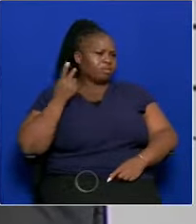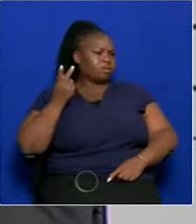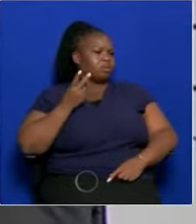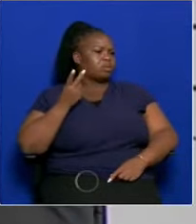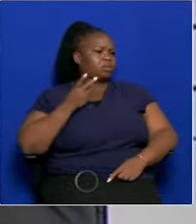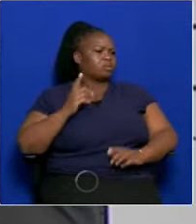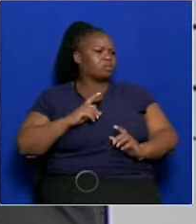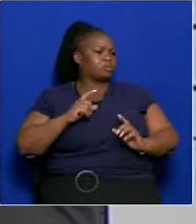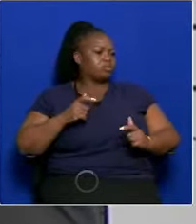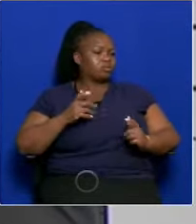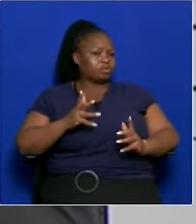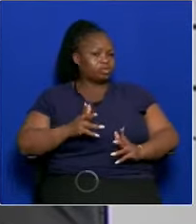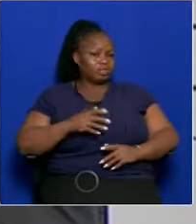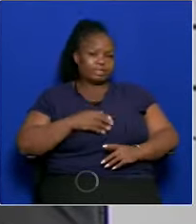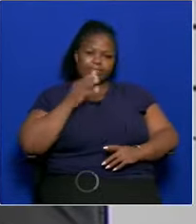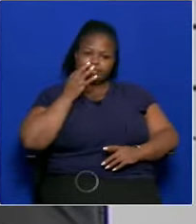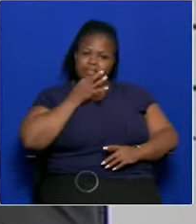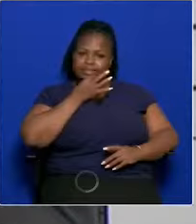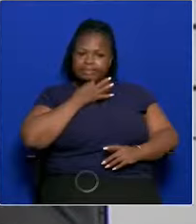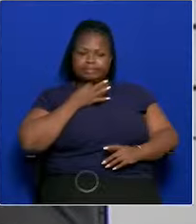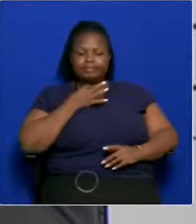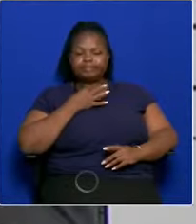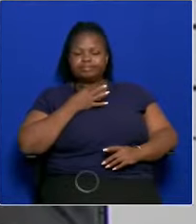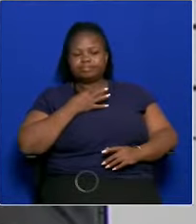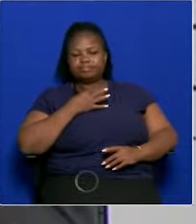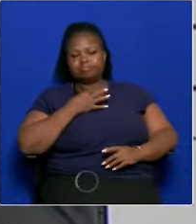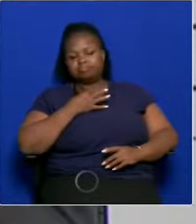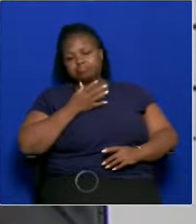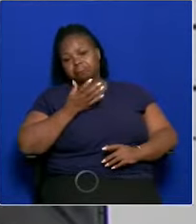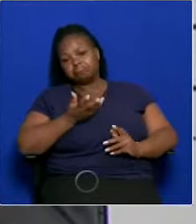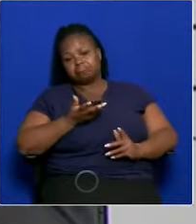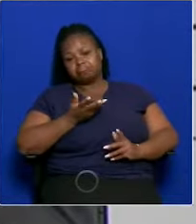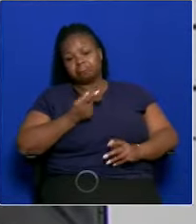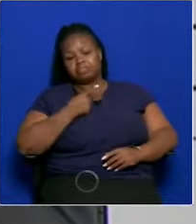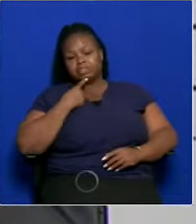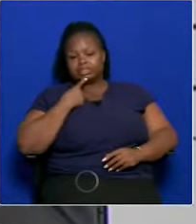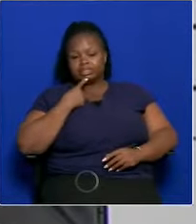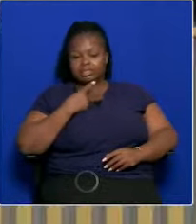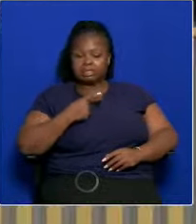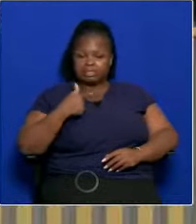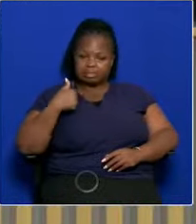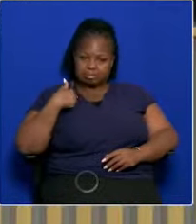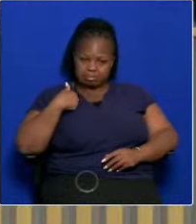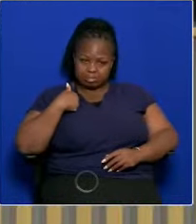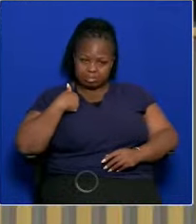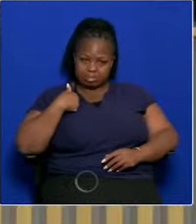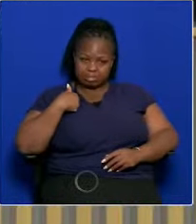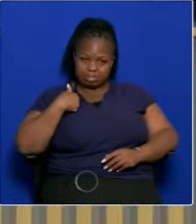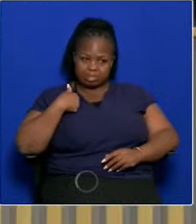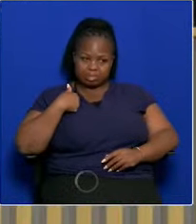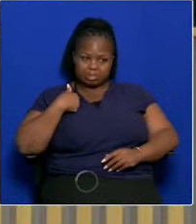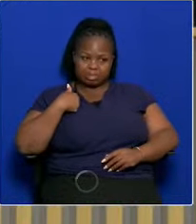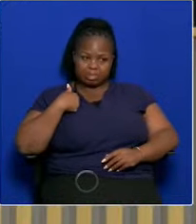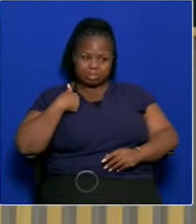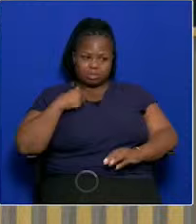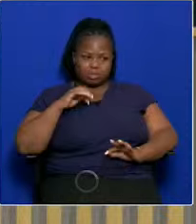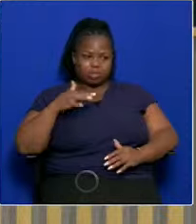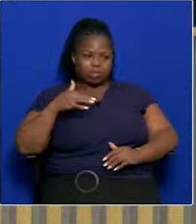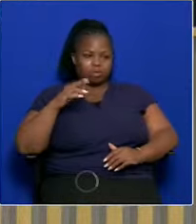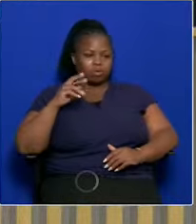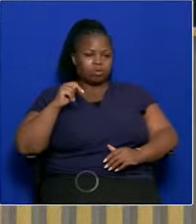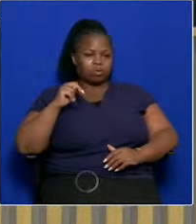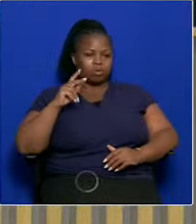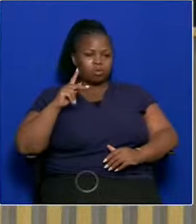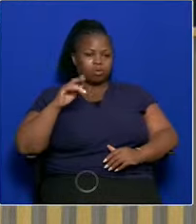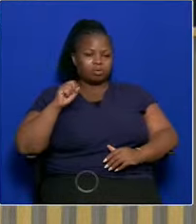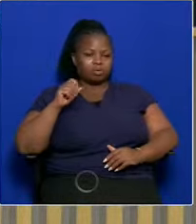indicating that it is alleged here that me or Nkosi have tipped him